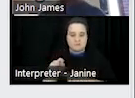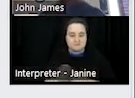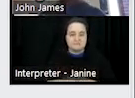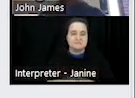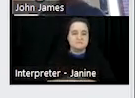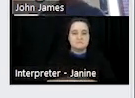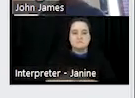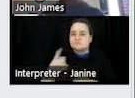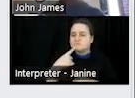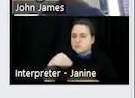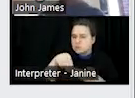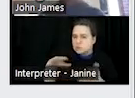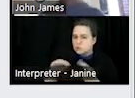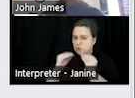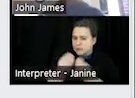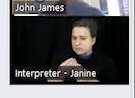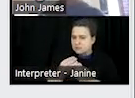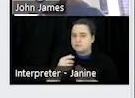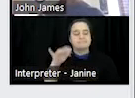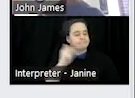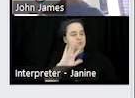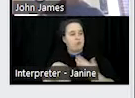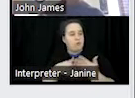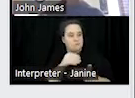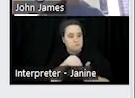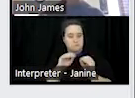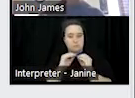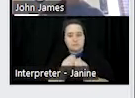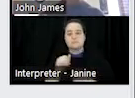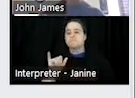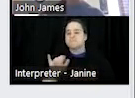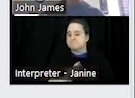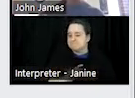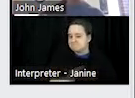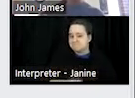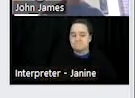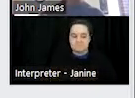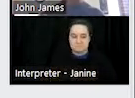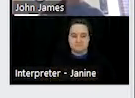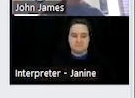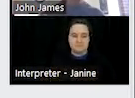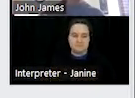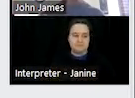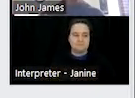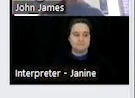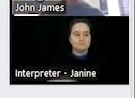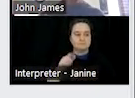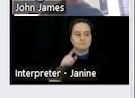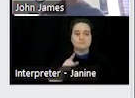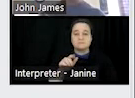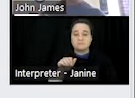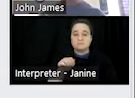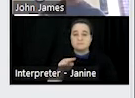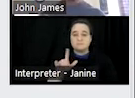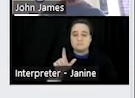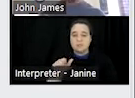Mm-hmm. Did you say student organizations? Yeah. Okay. And Amelie, how about you? Who